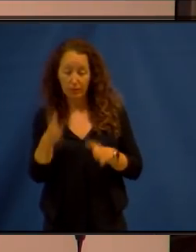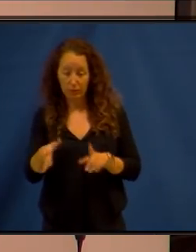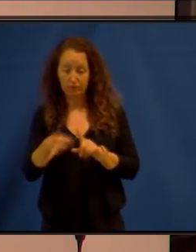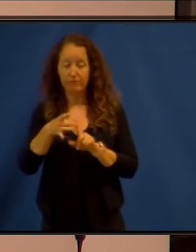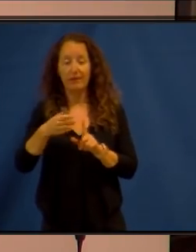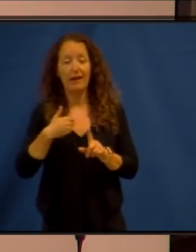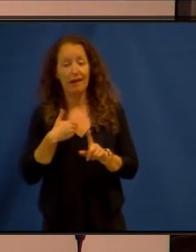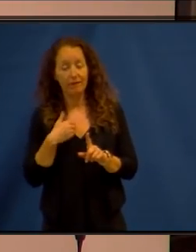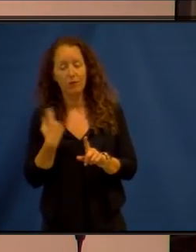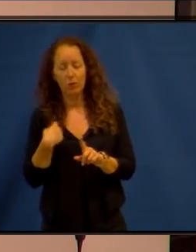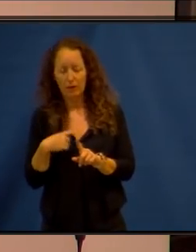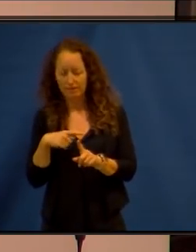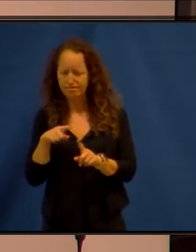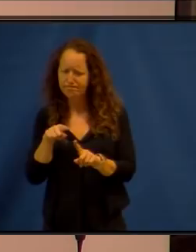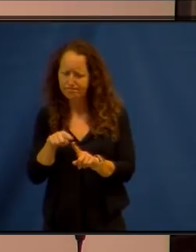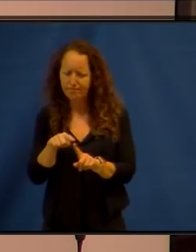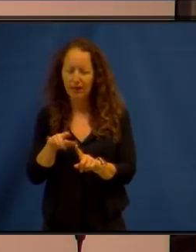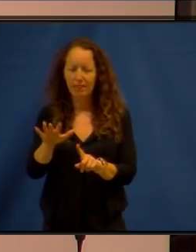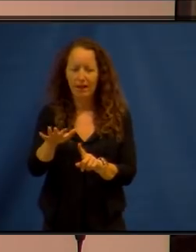might originate.